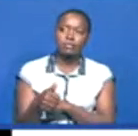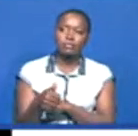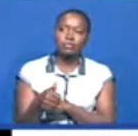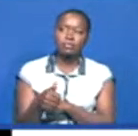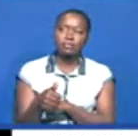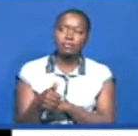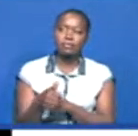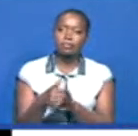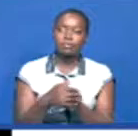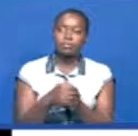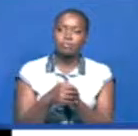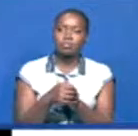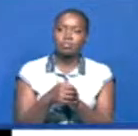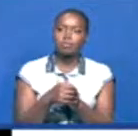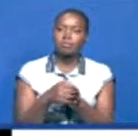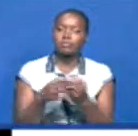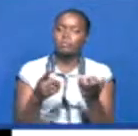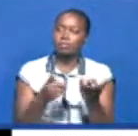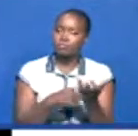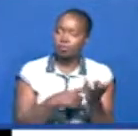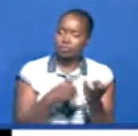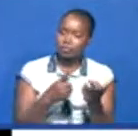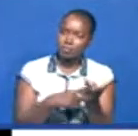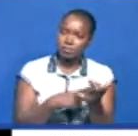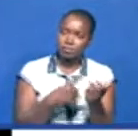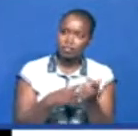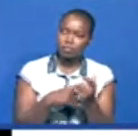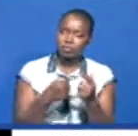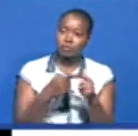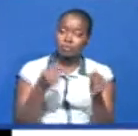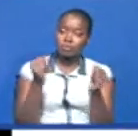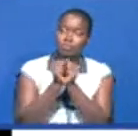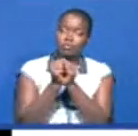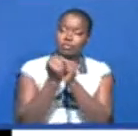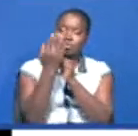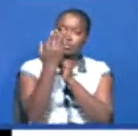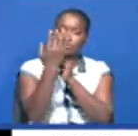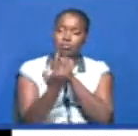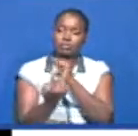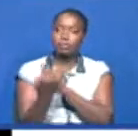And there will be a countdown from 10 to 1, and so